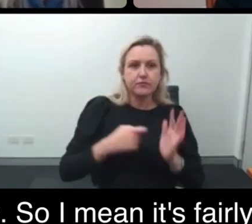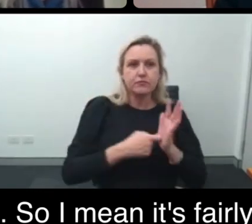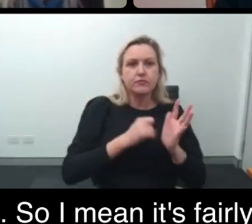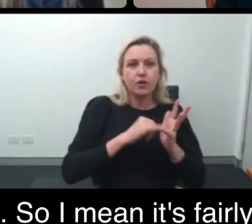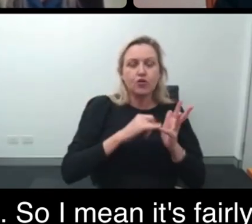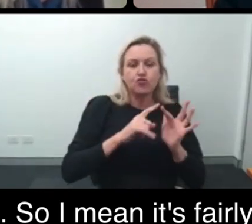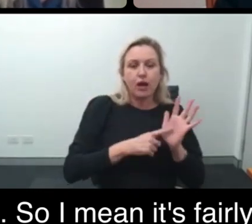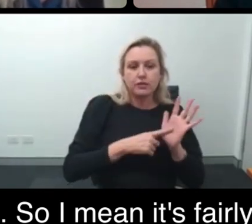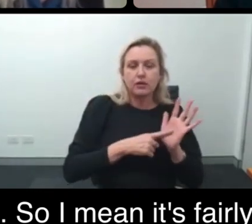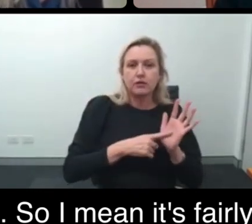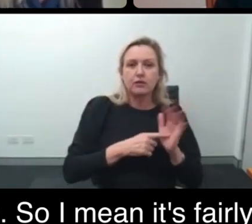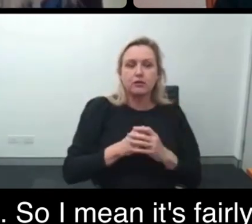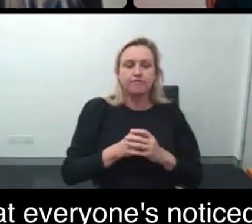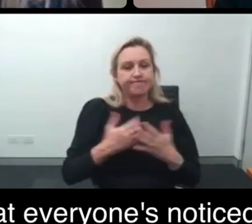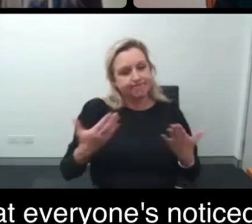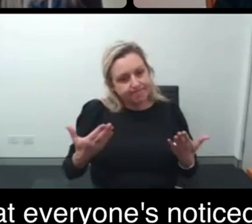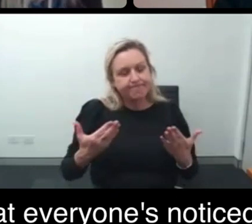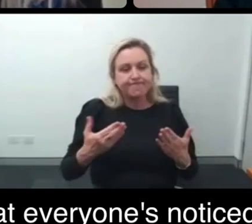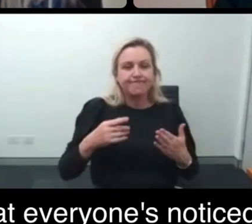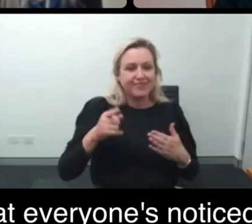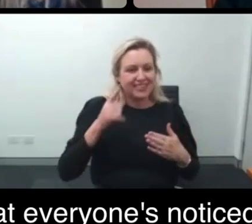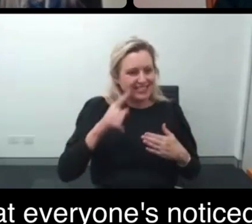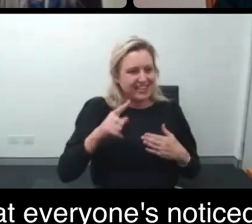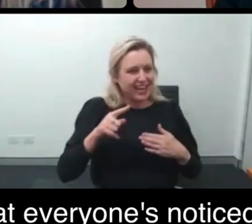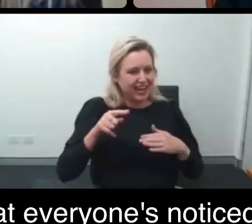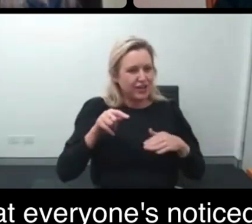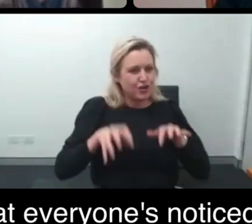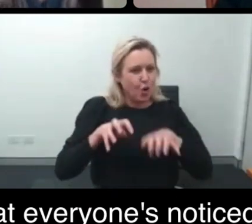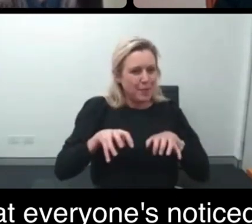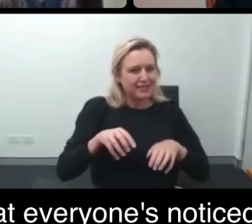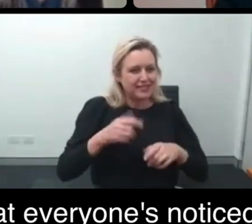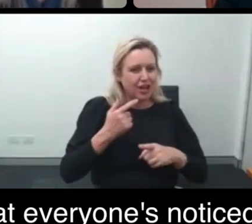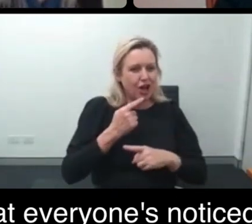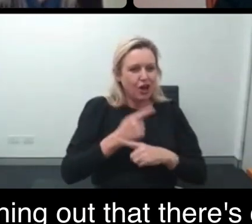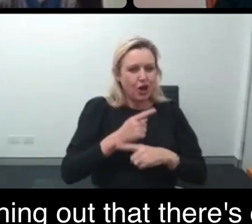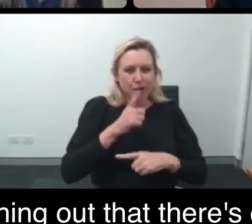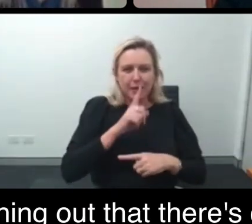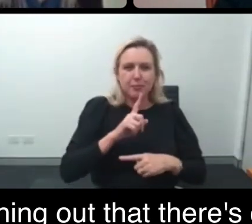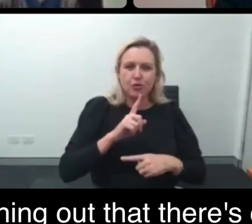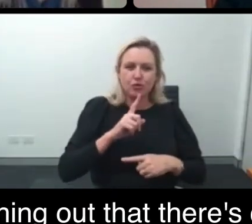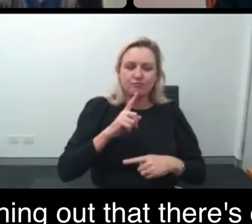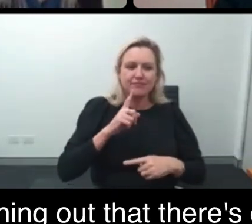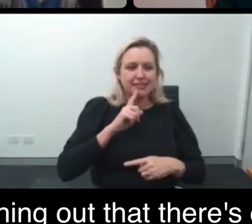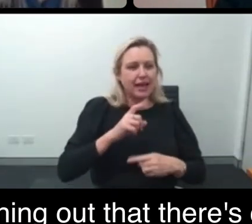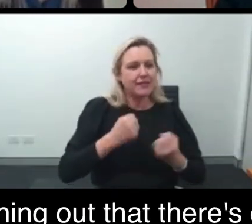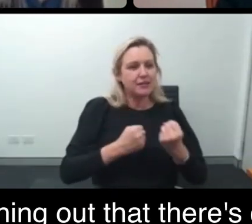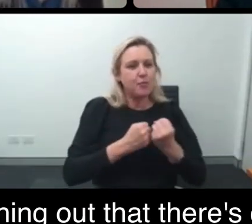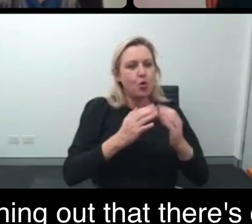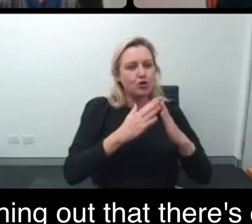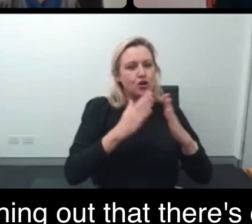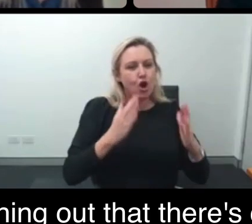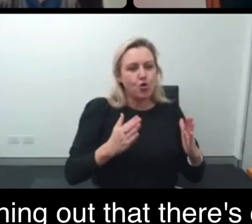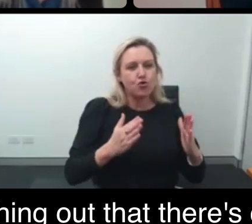So, I mean, it's fairly obvious from the comments that everyone's noticed that with supported home pushing out that